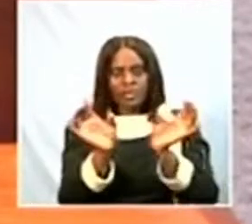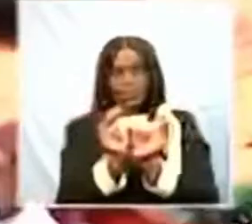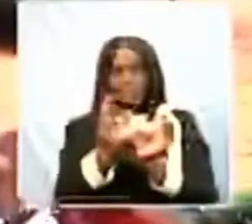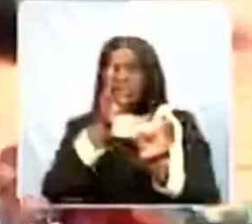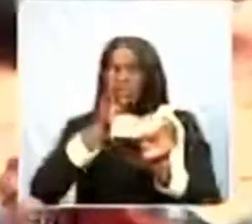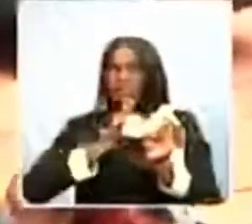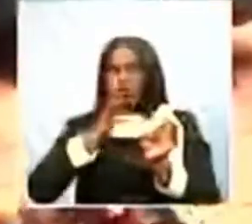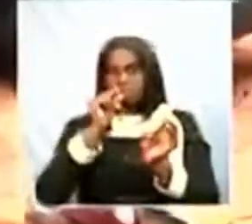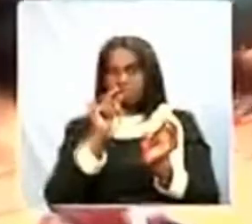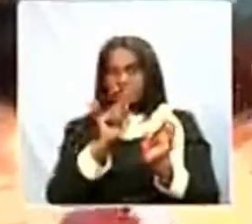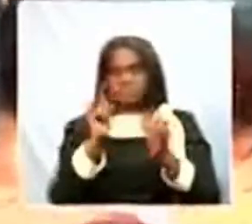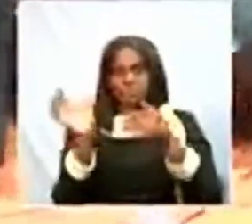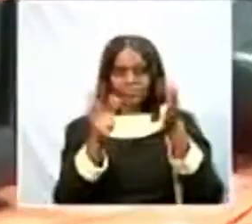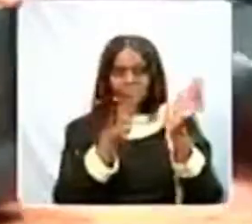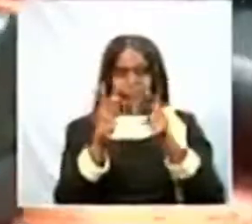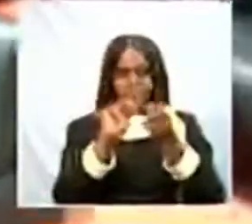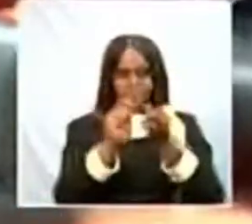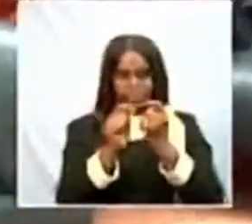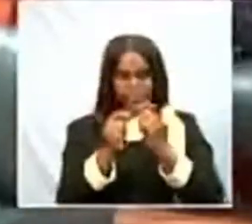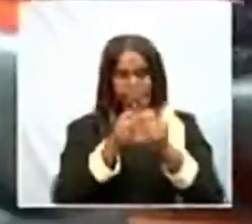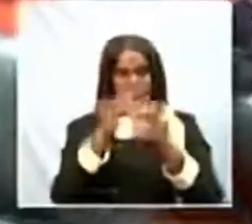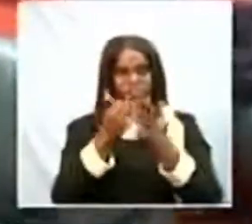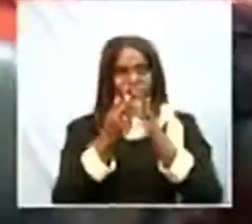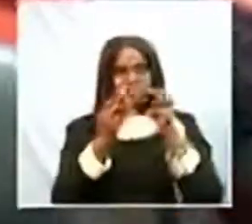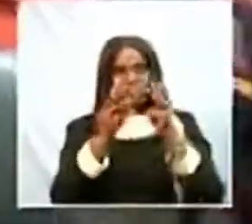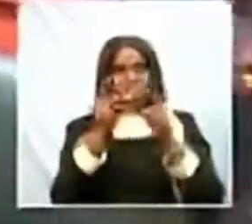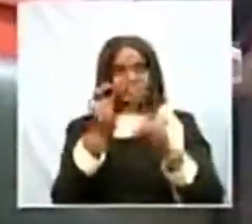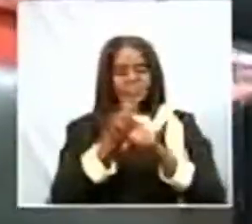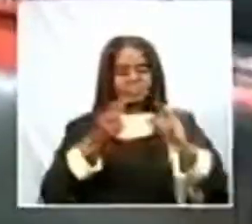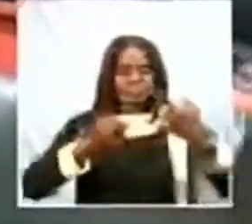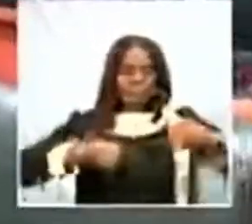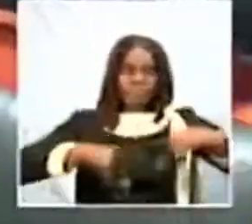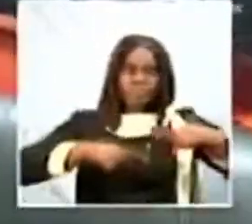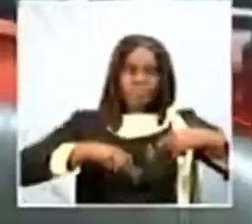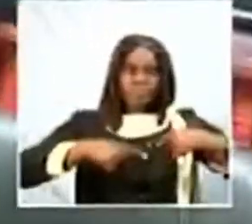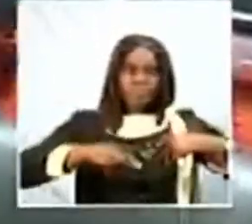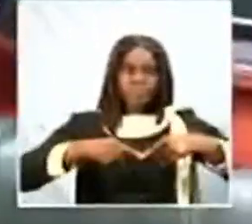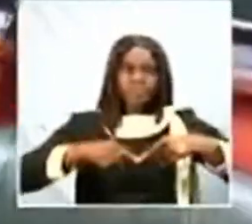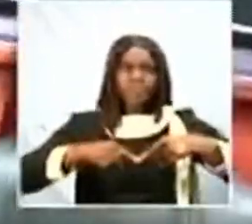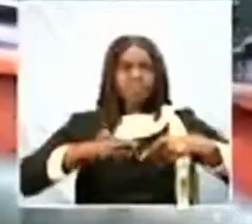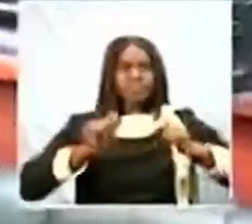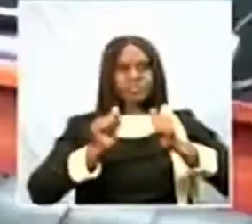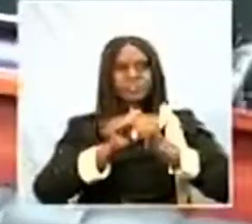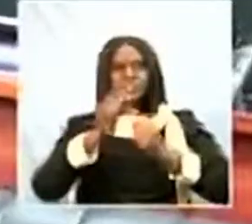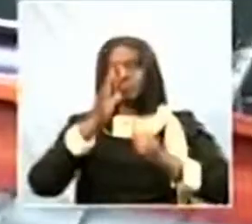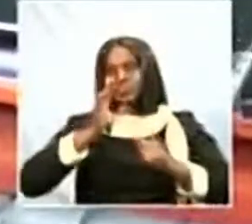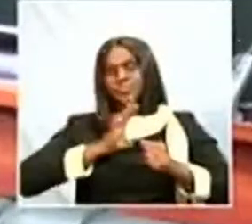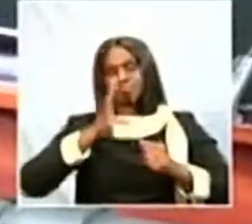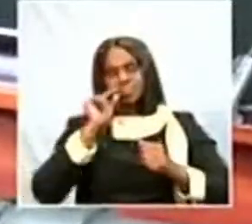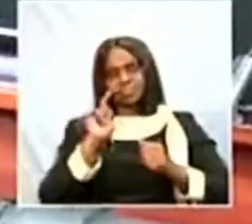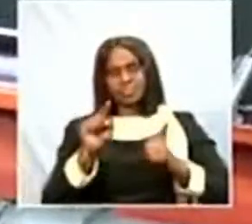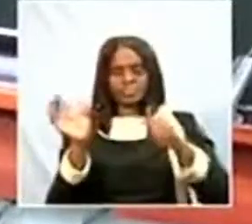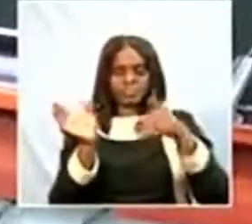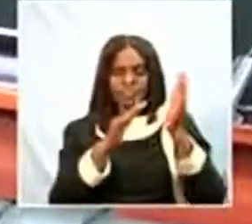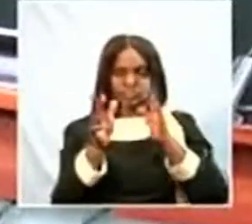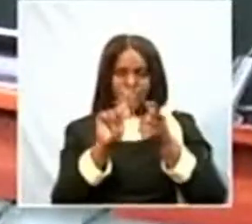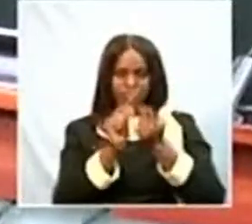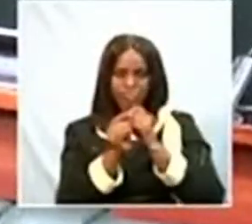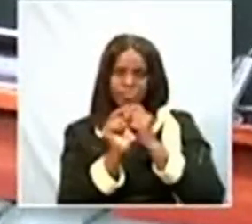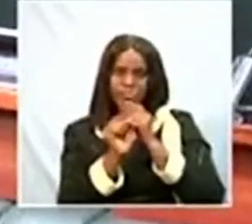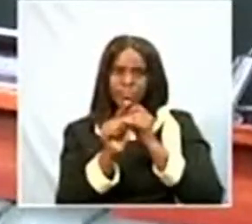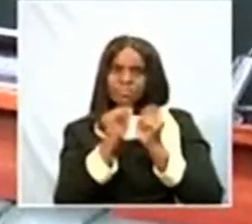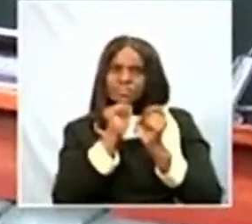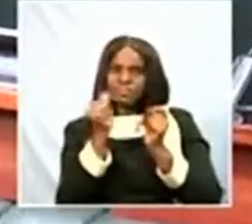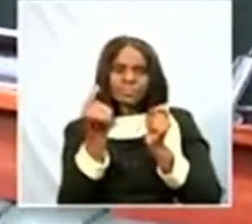Speaker, climate change goes all the way from local. Members of Madam Speaker, climate change is